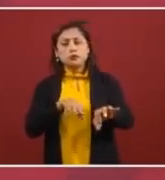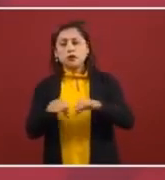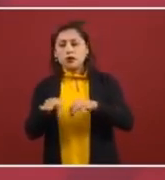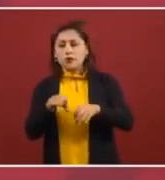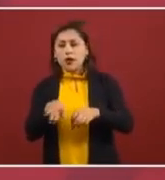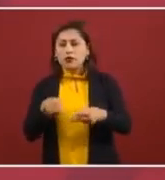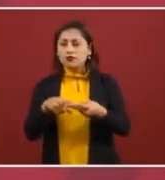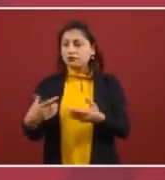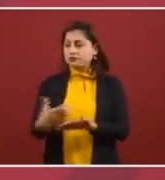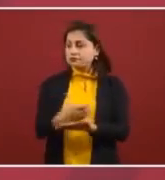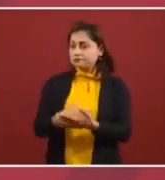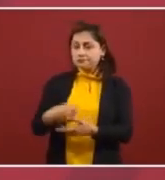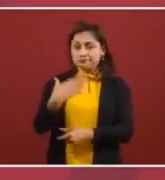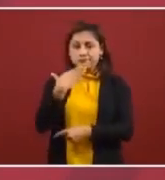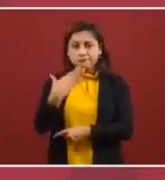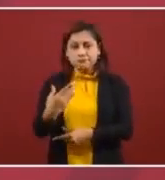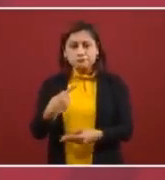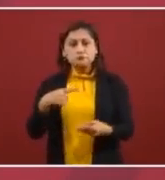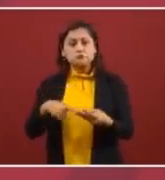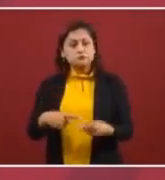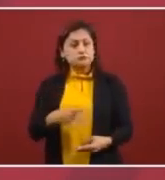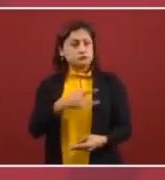that there be good